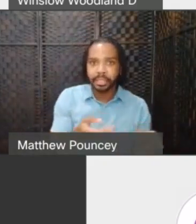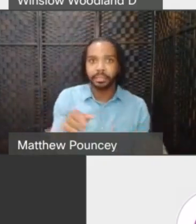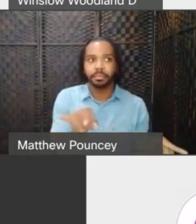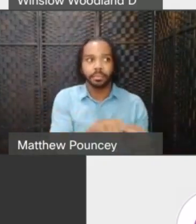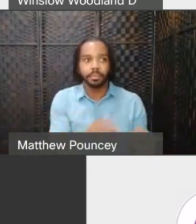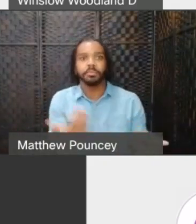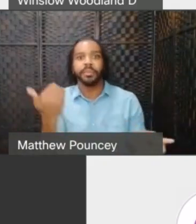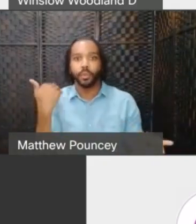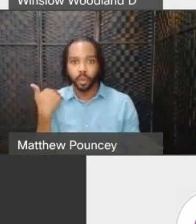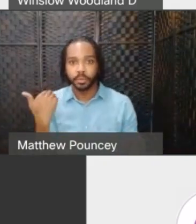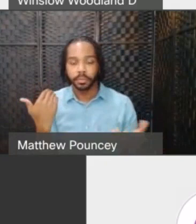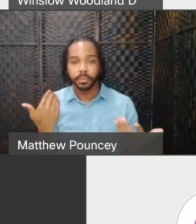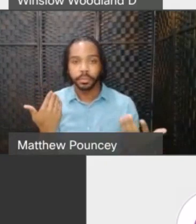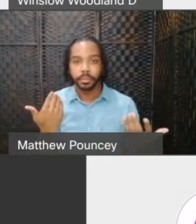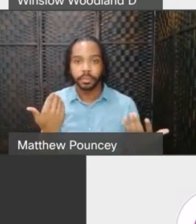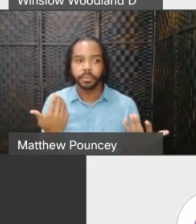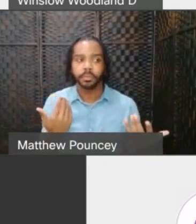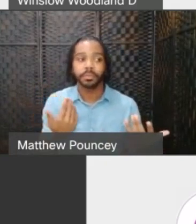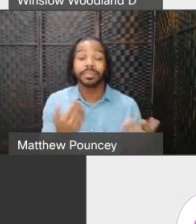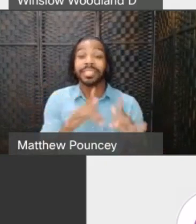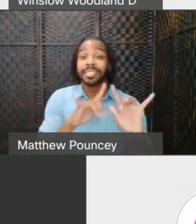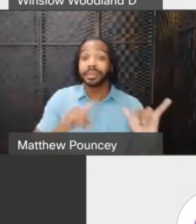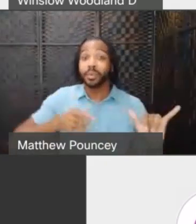as we are taking the time to review